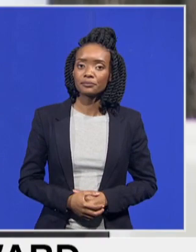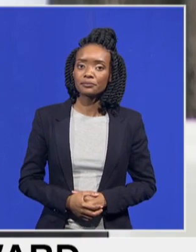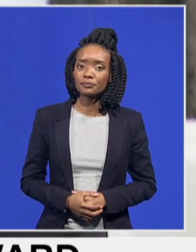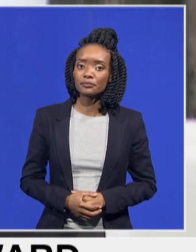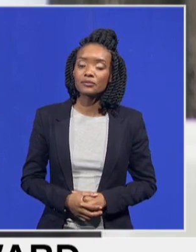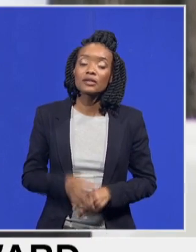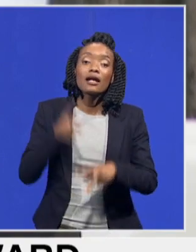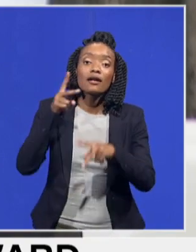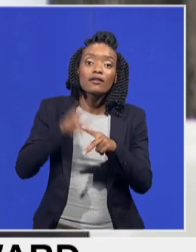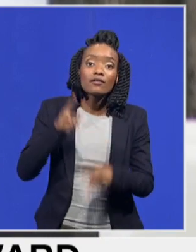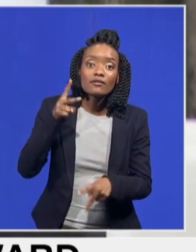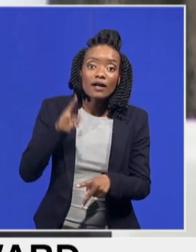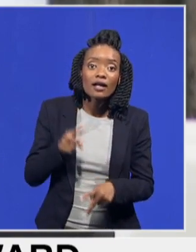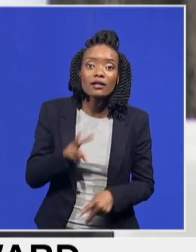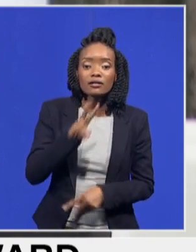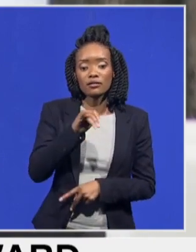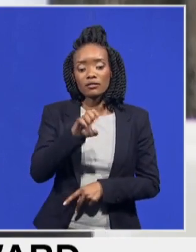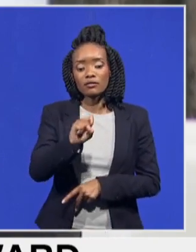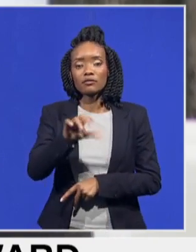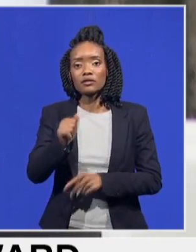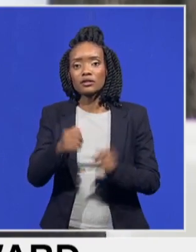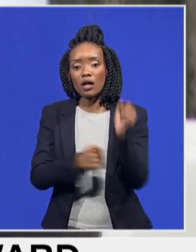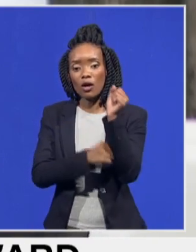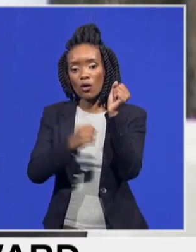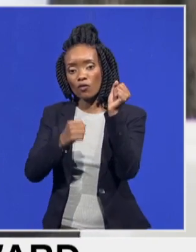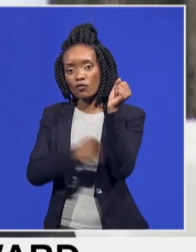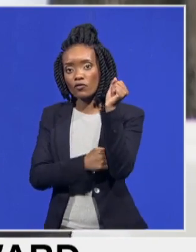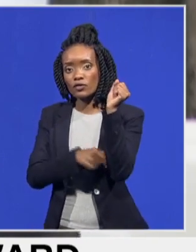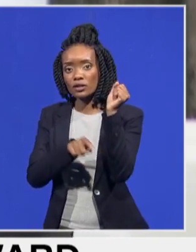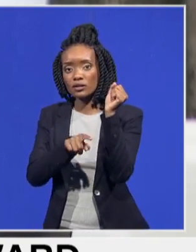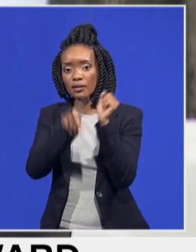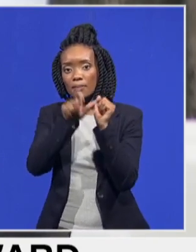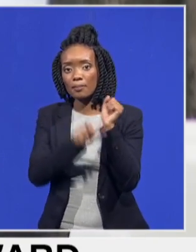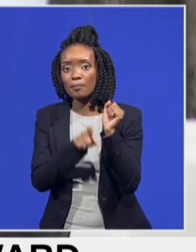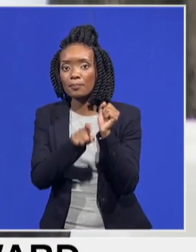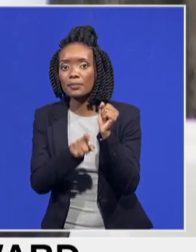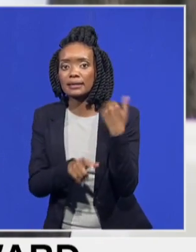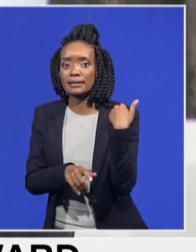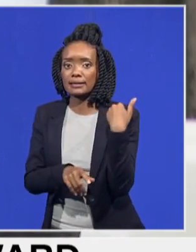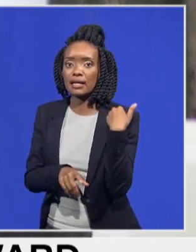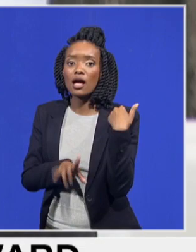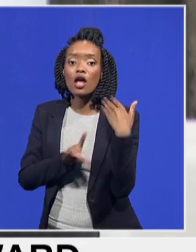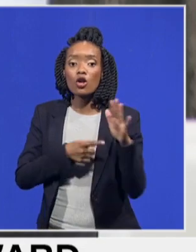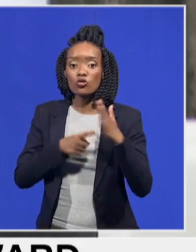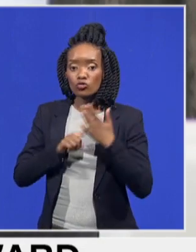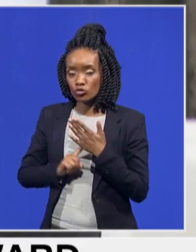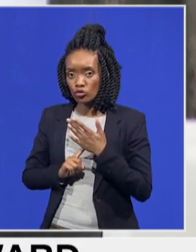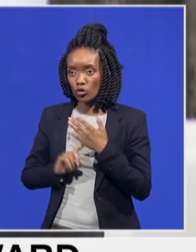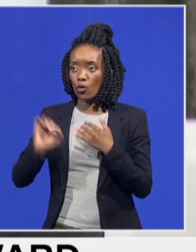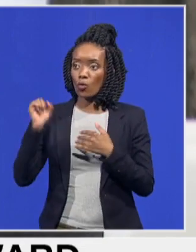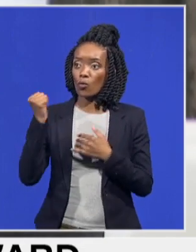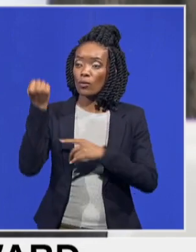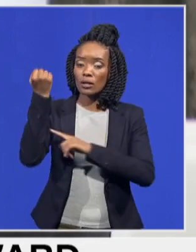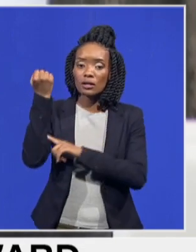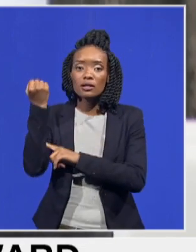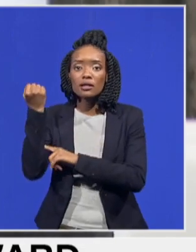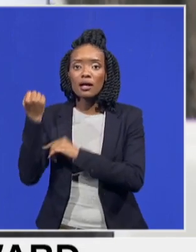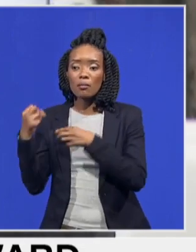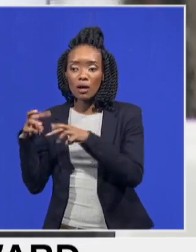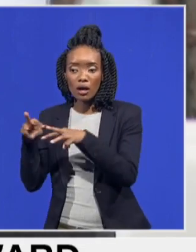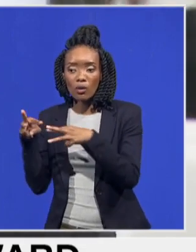Finally, the visa officer, they understood, I showed the website of Indaba. Oh, they